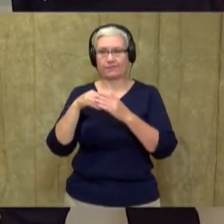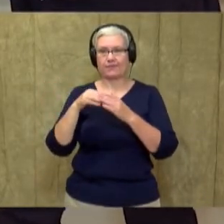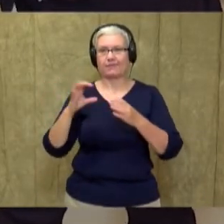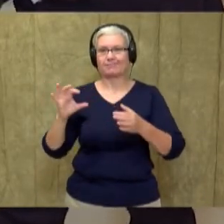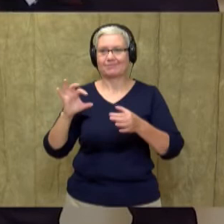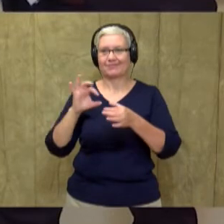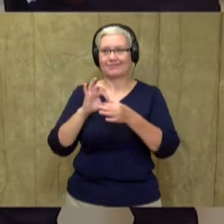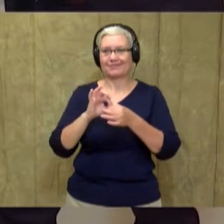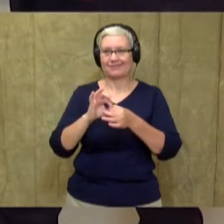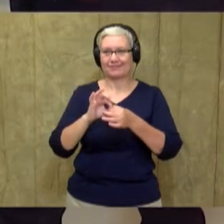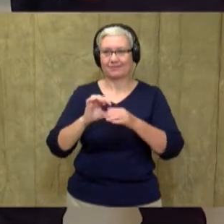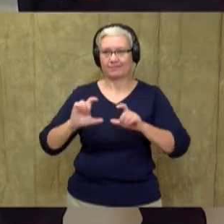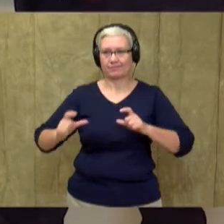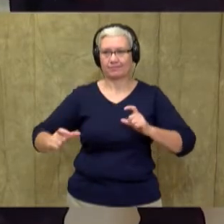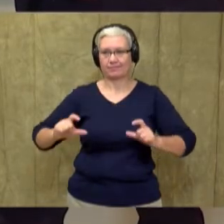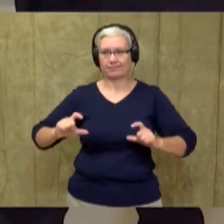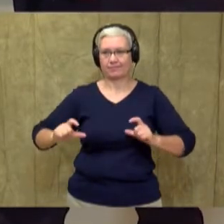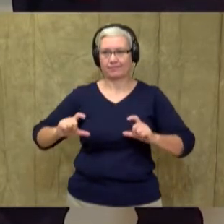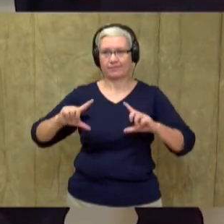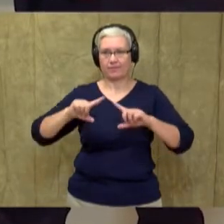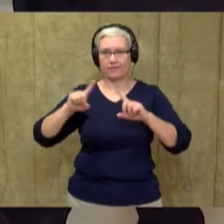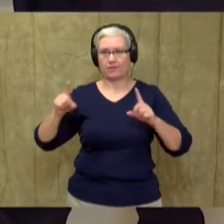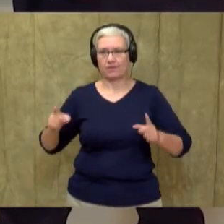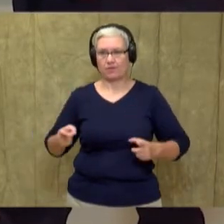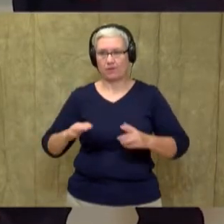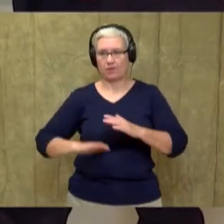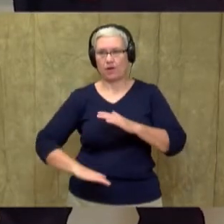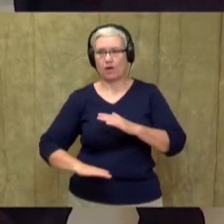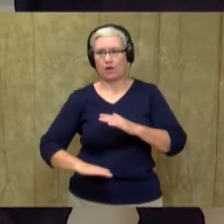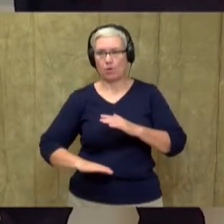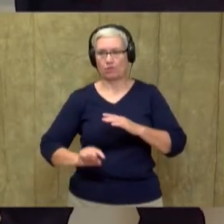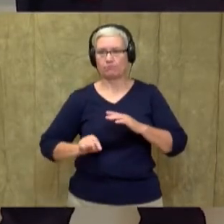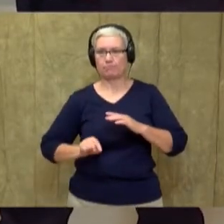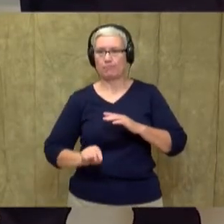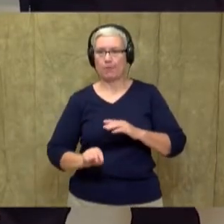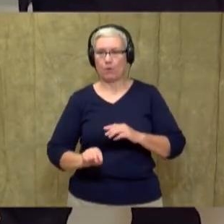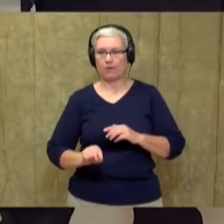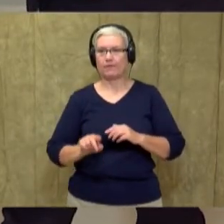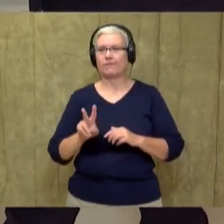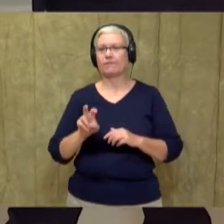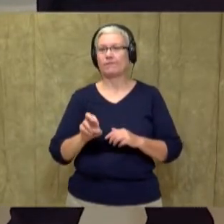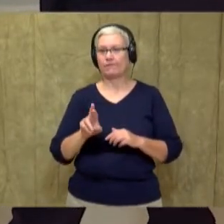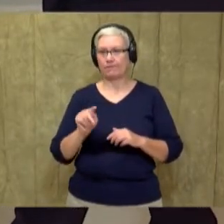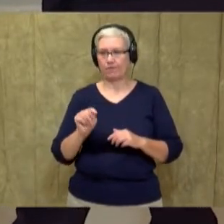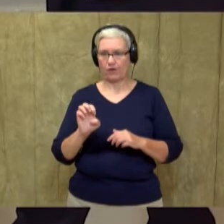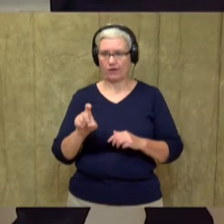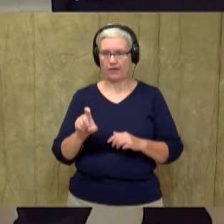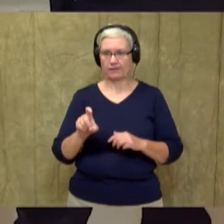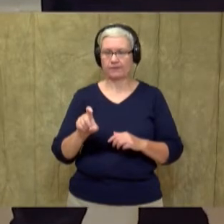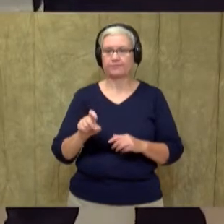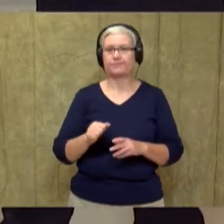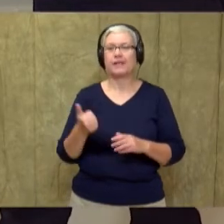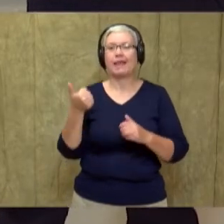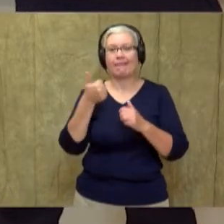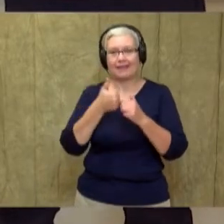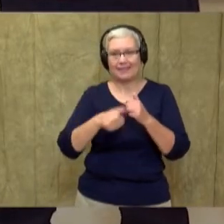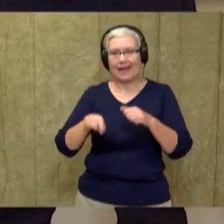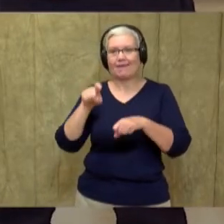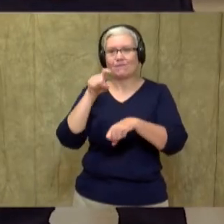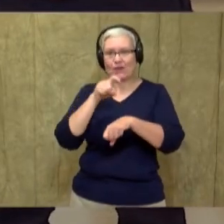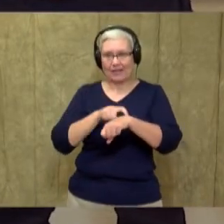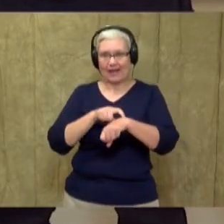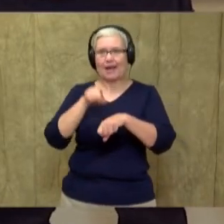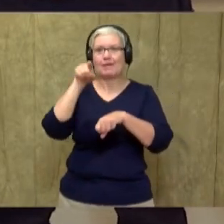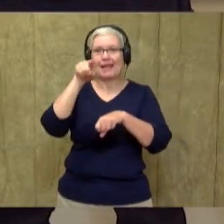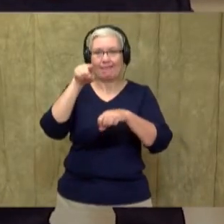coordinates of the lowest point on our parabola. And that's going to hold true every single time in this